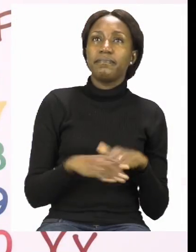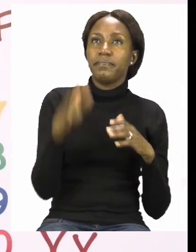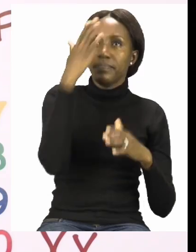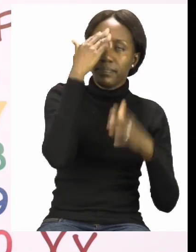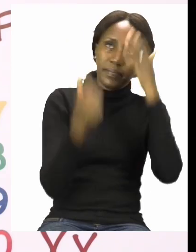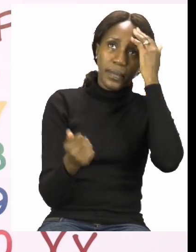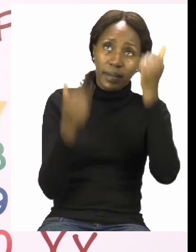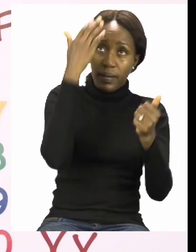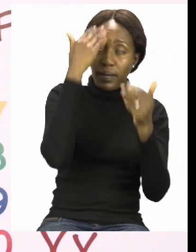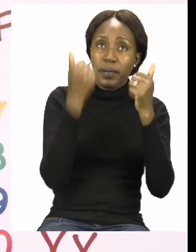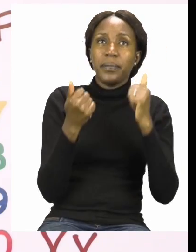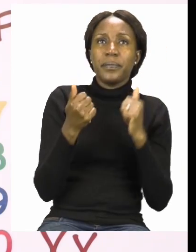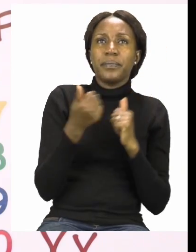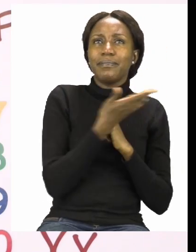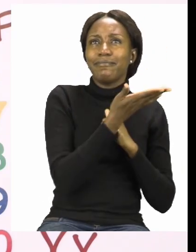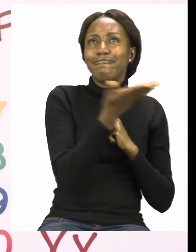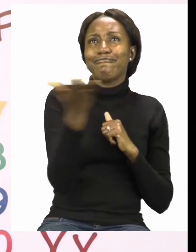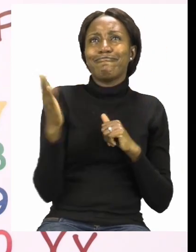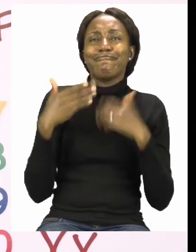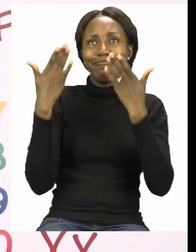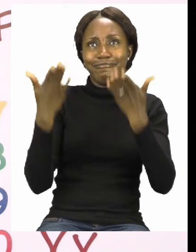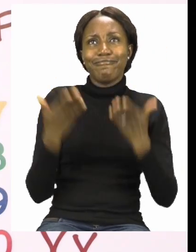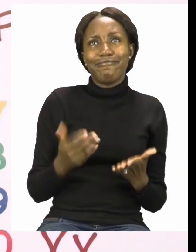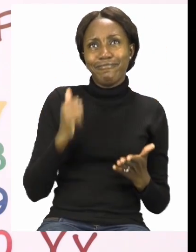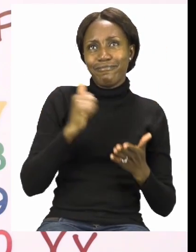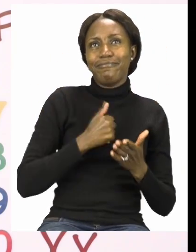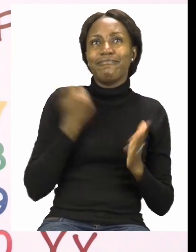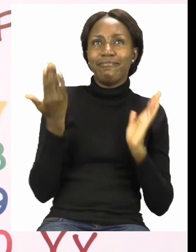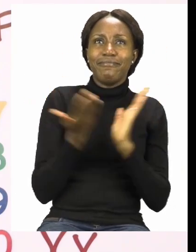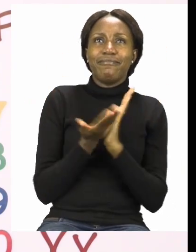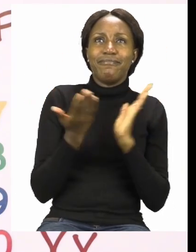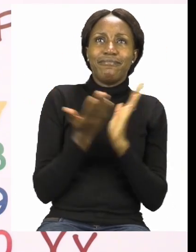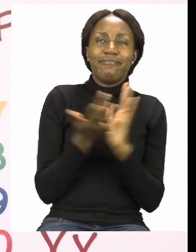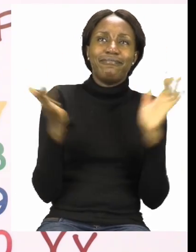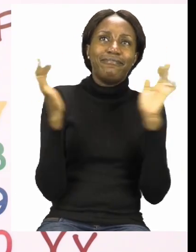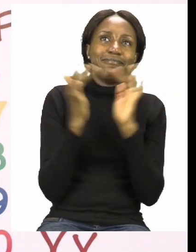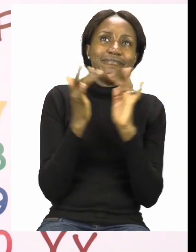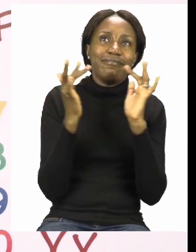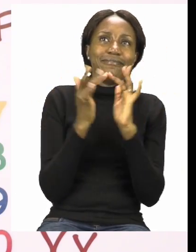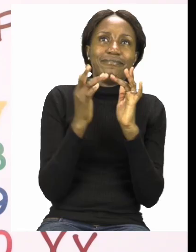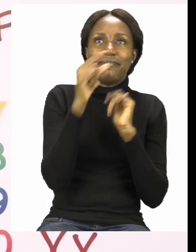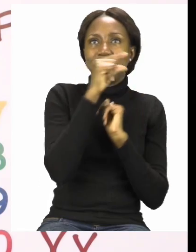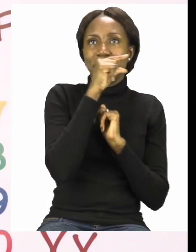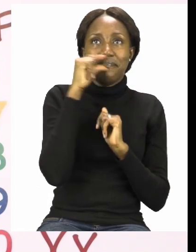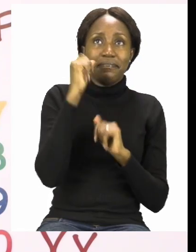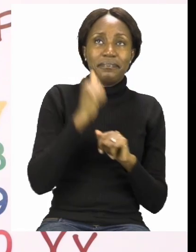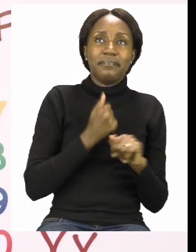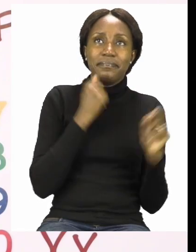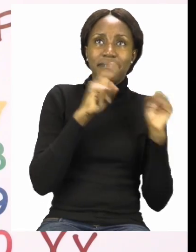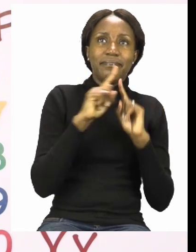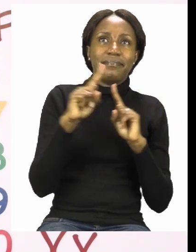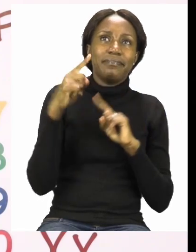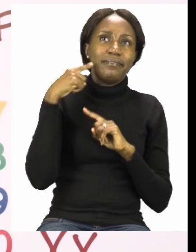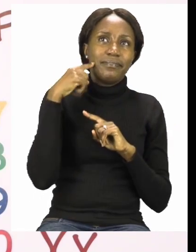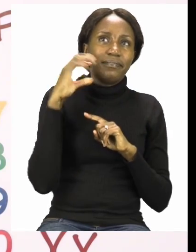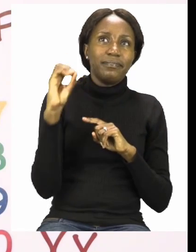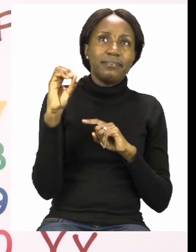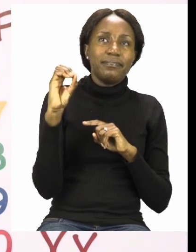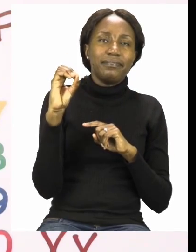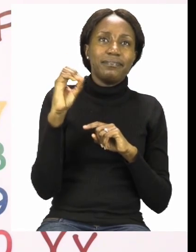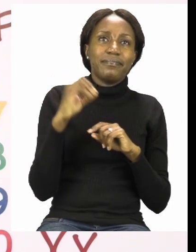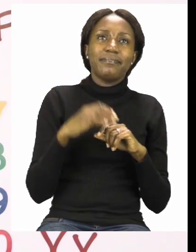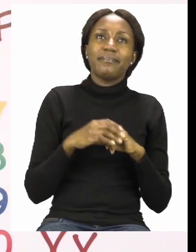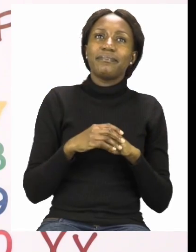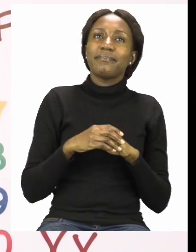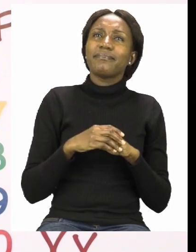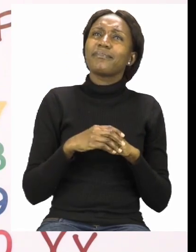Hello everyone and welcome to My Zone Online School. My name is Teacher Mutsa